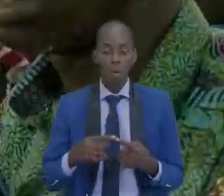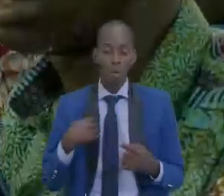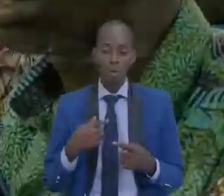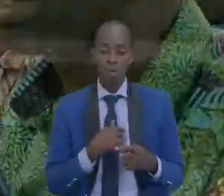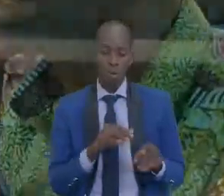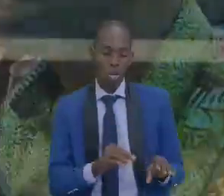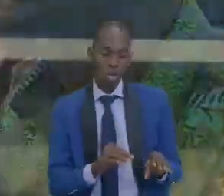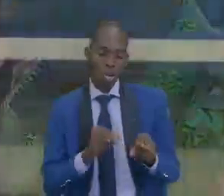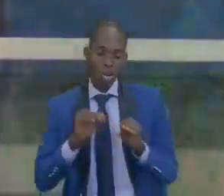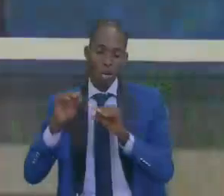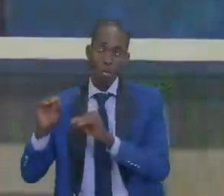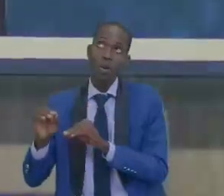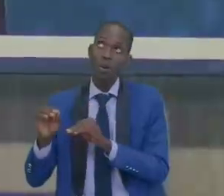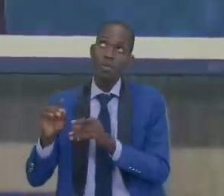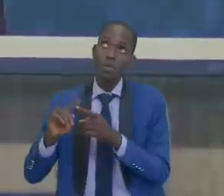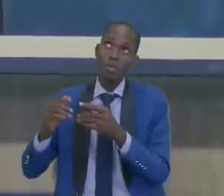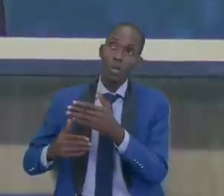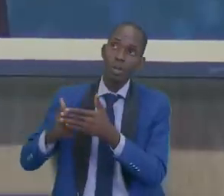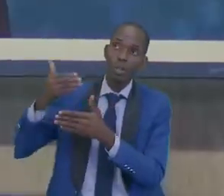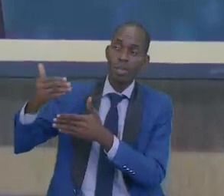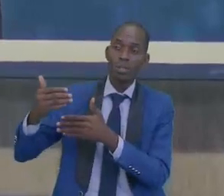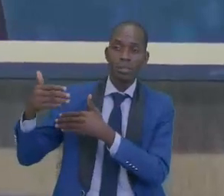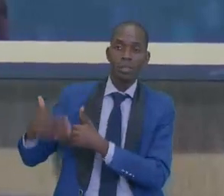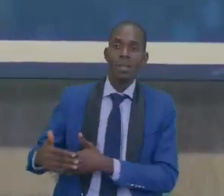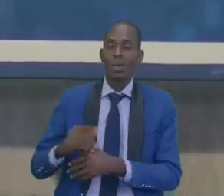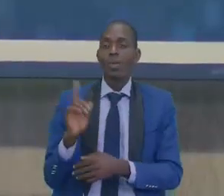other side, when the saints are marching in,